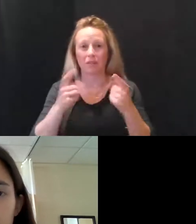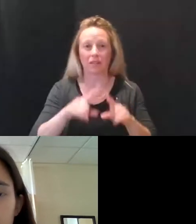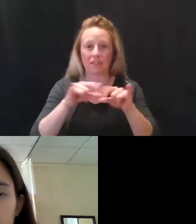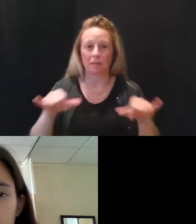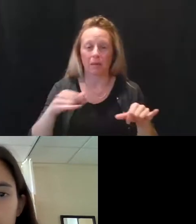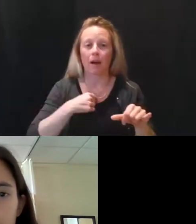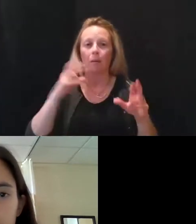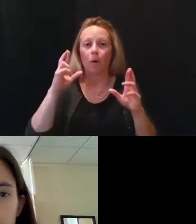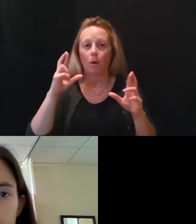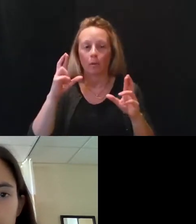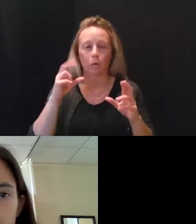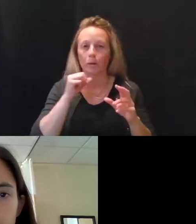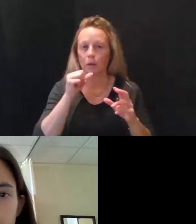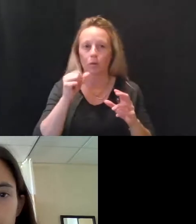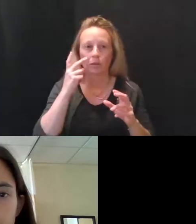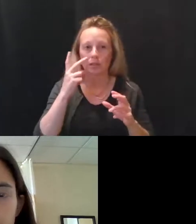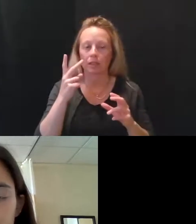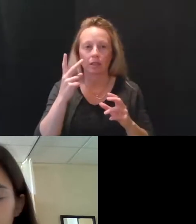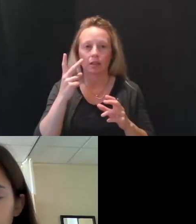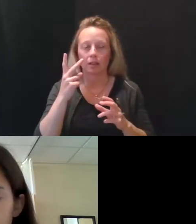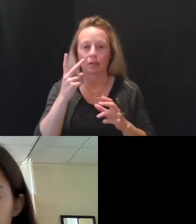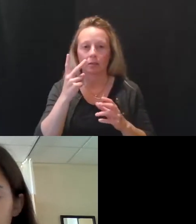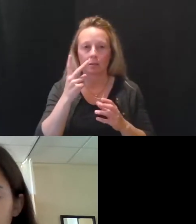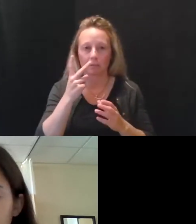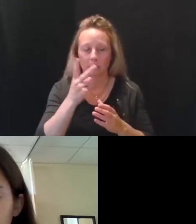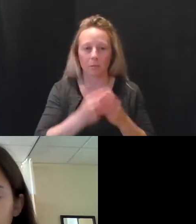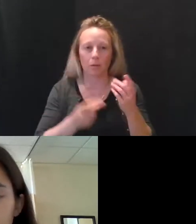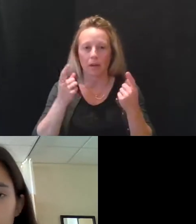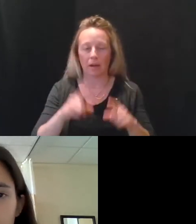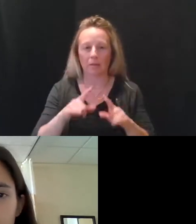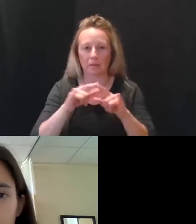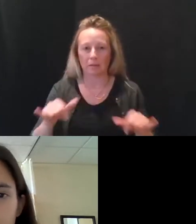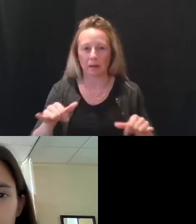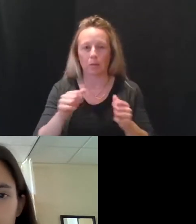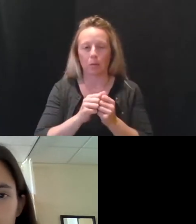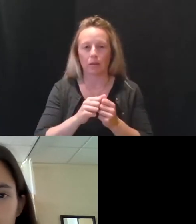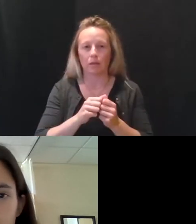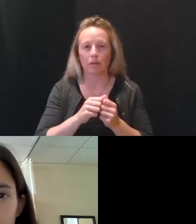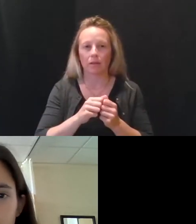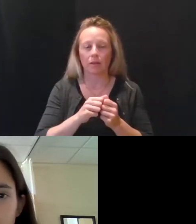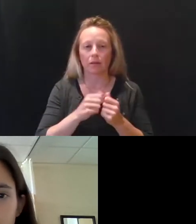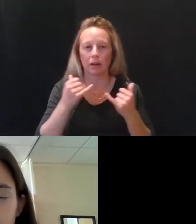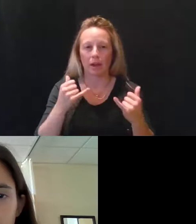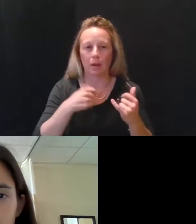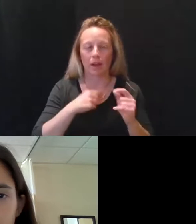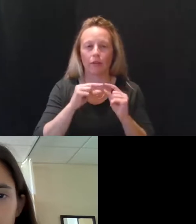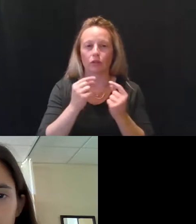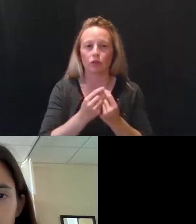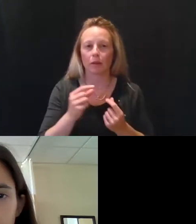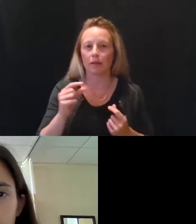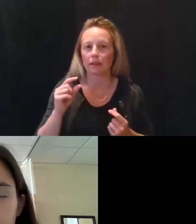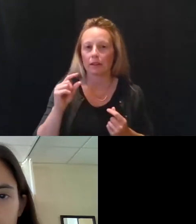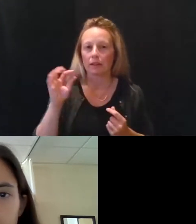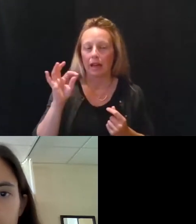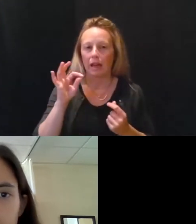see MISC coming after this wave of COVID passes. But as far as now, we are a group of 9 pediatricians in Genesis, and we have not